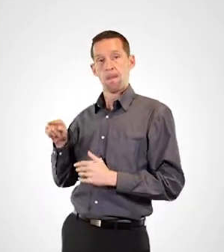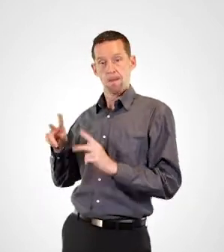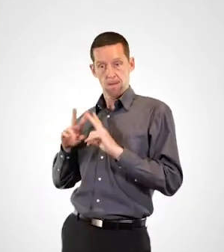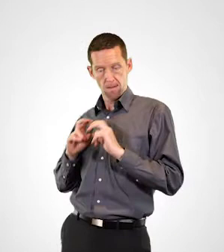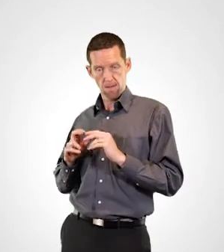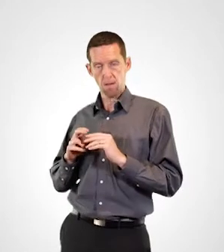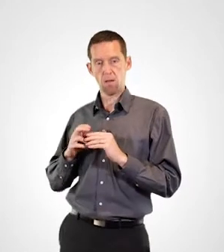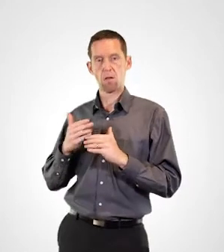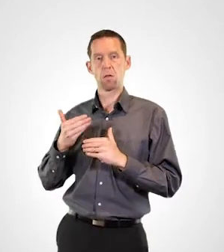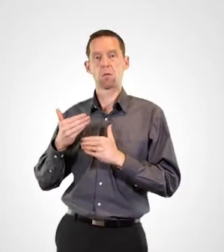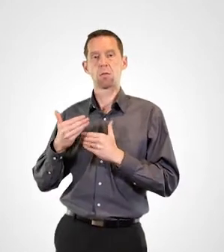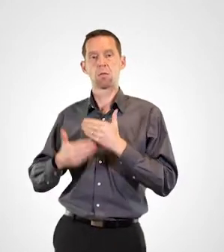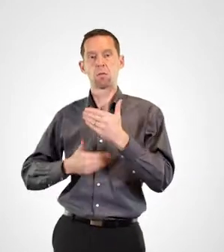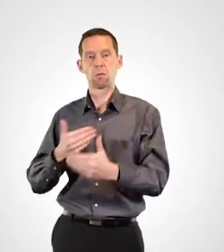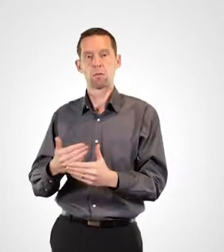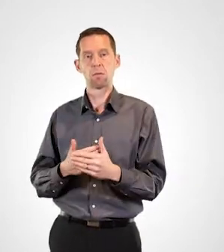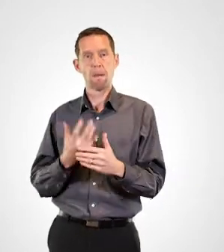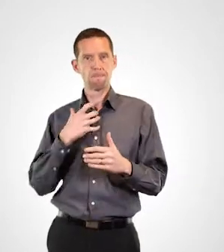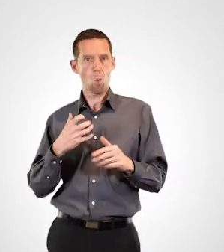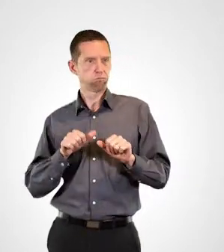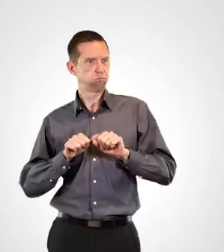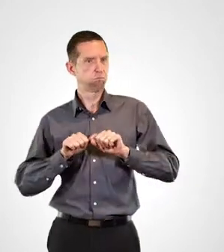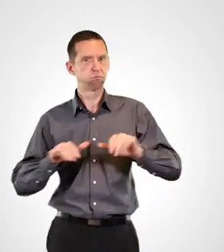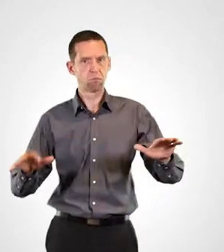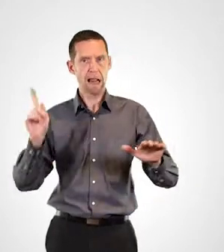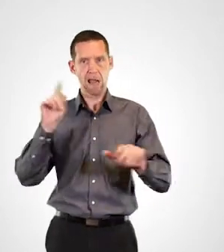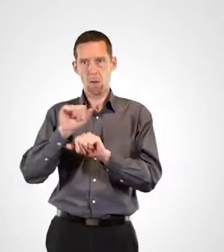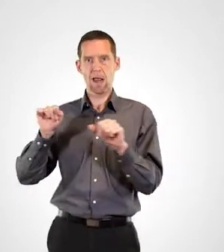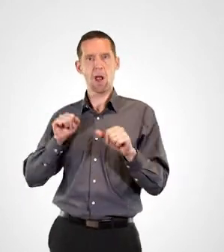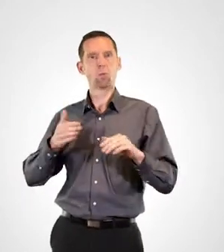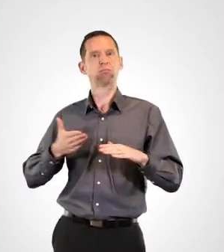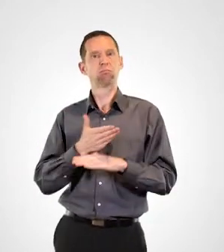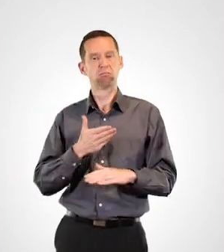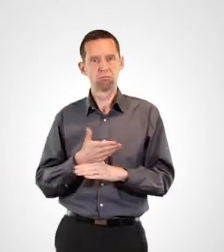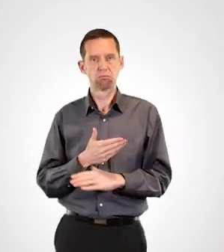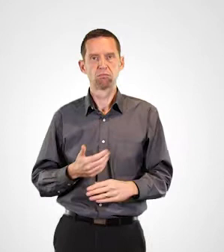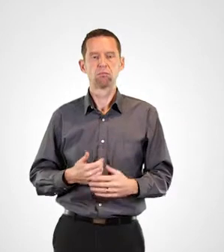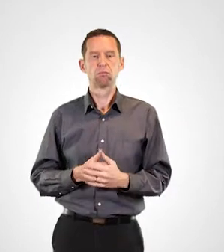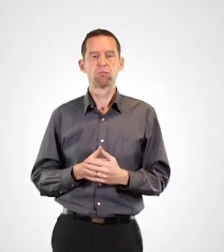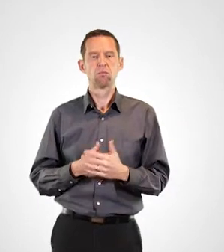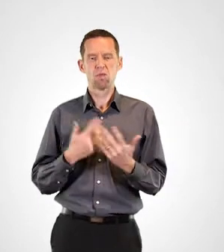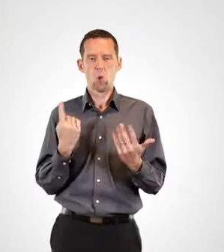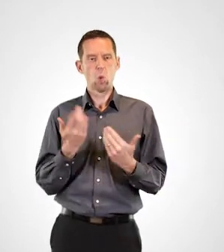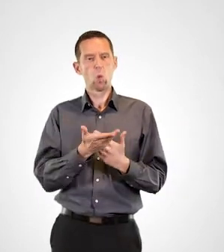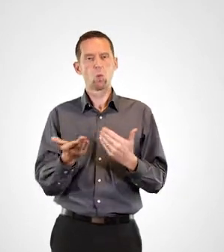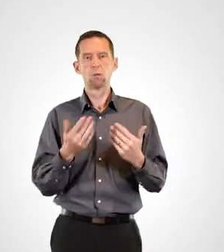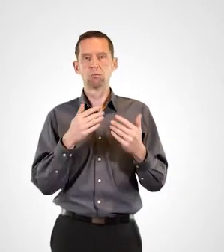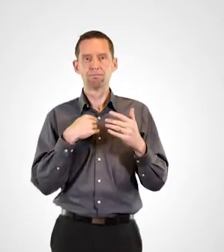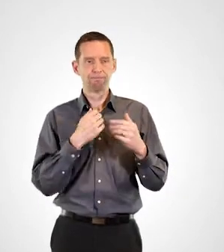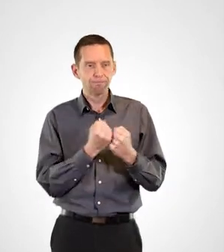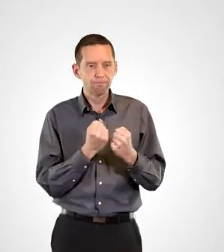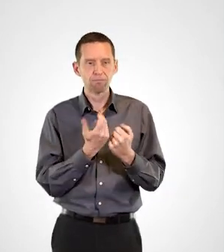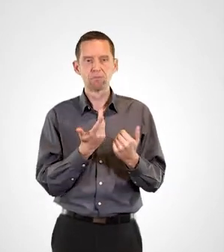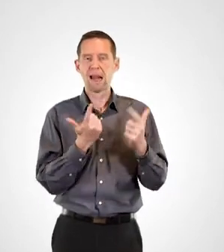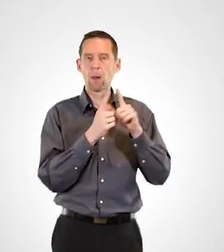the development of something that's gaining momentum in our world and in the world of working with children who have